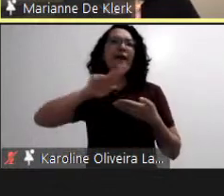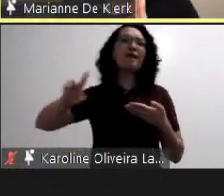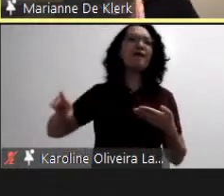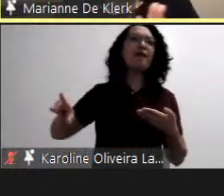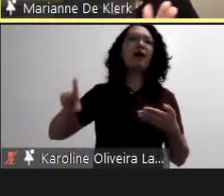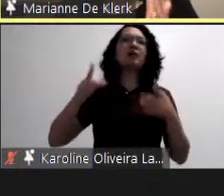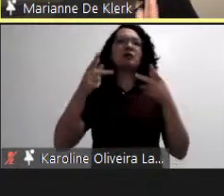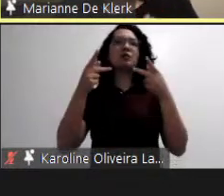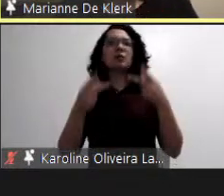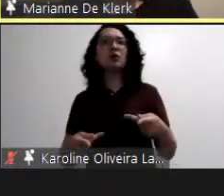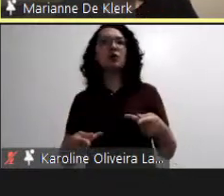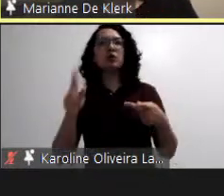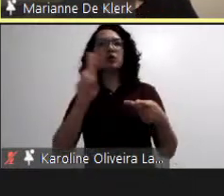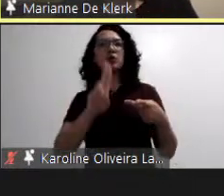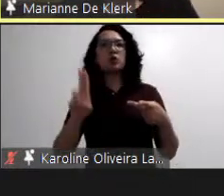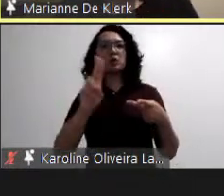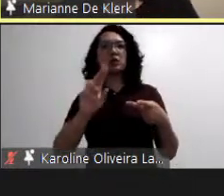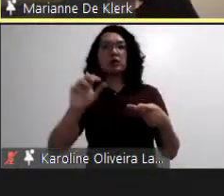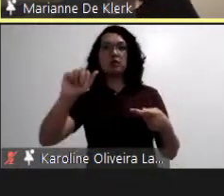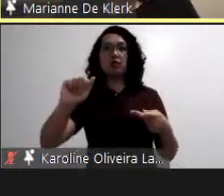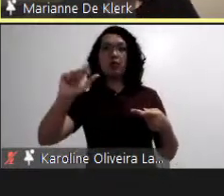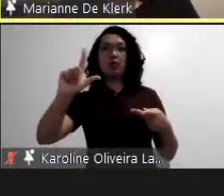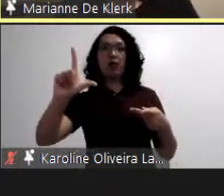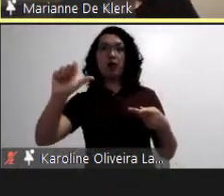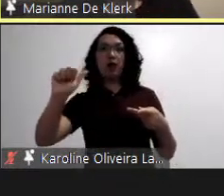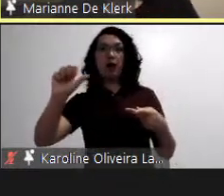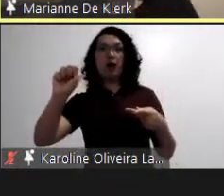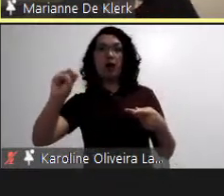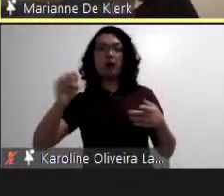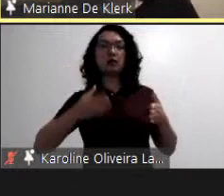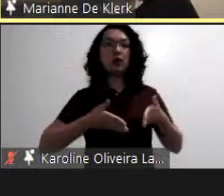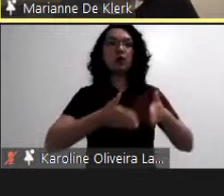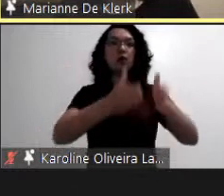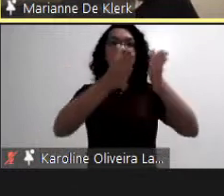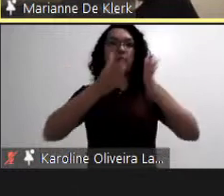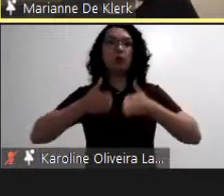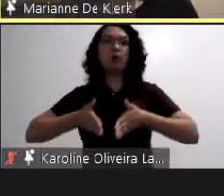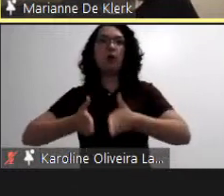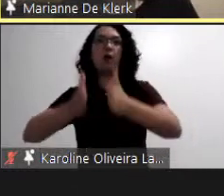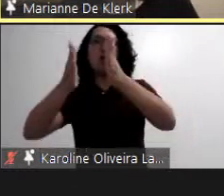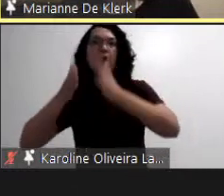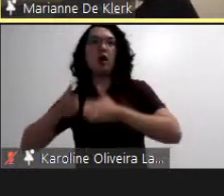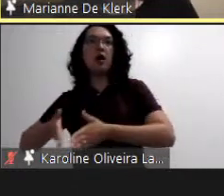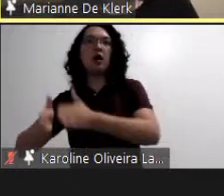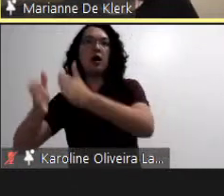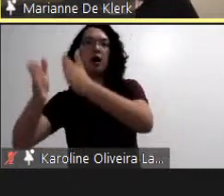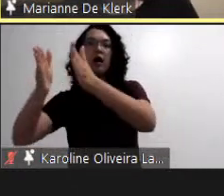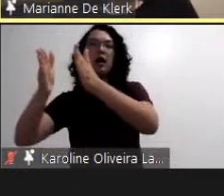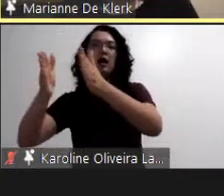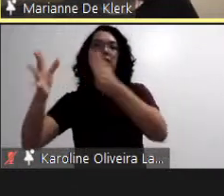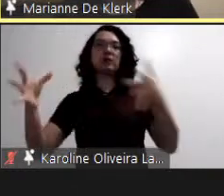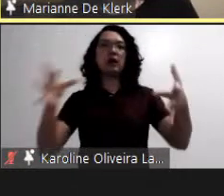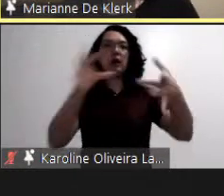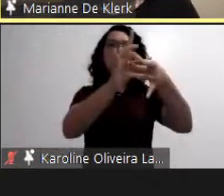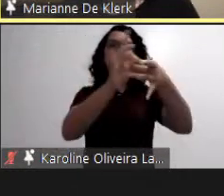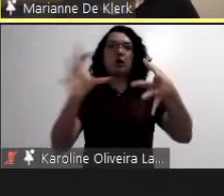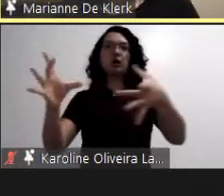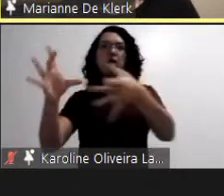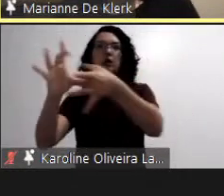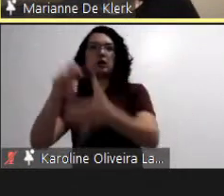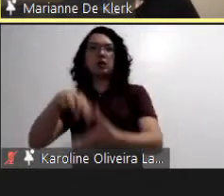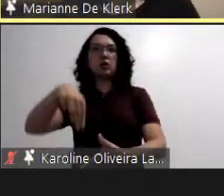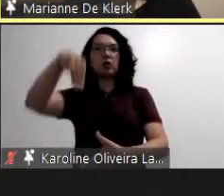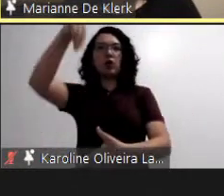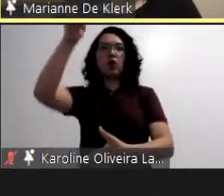connected through north-south running service wings, where most of the circulation took place. Here you